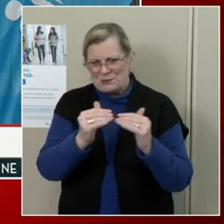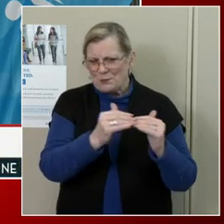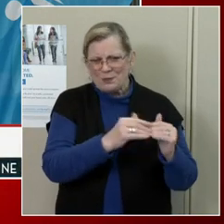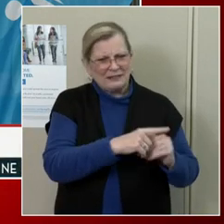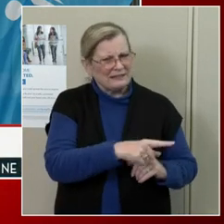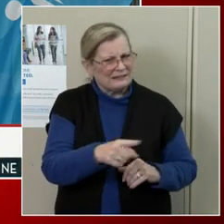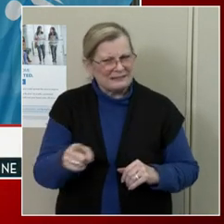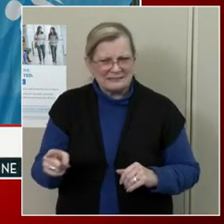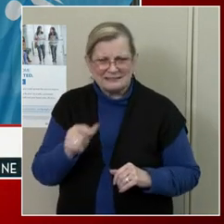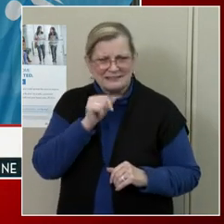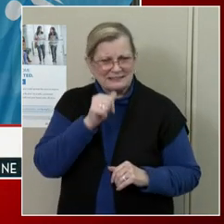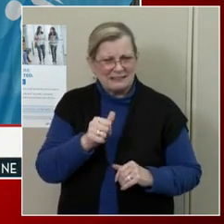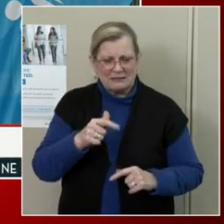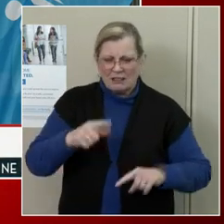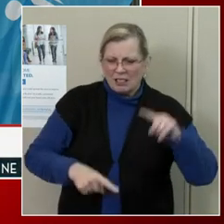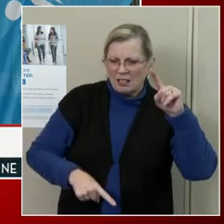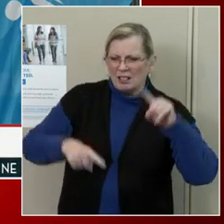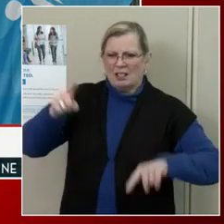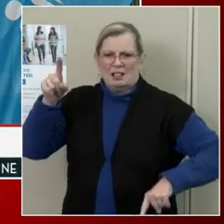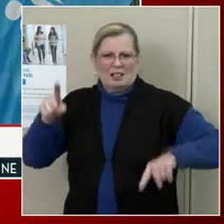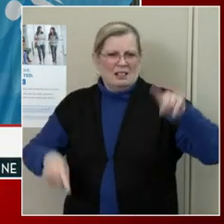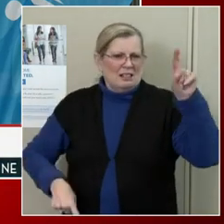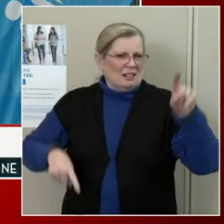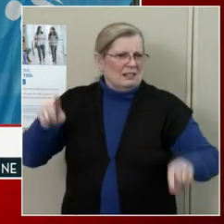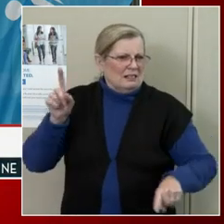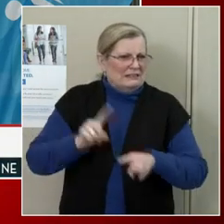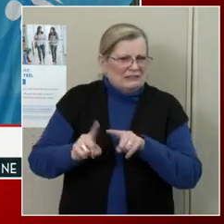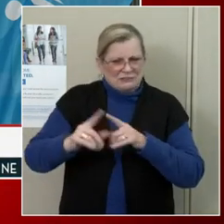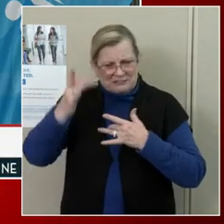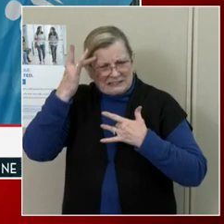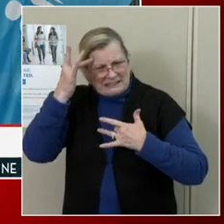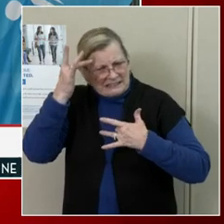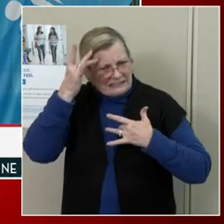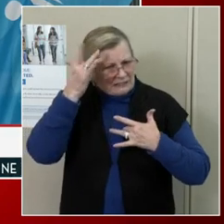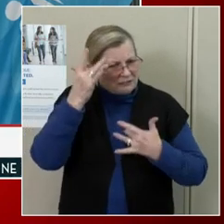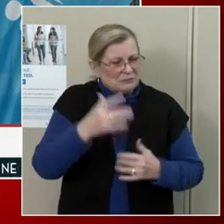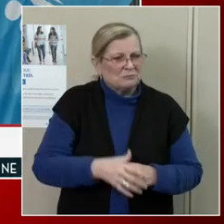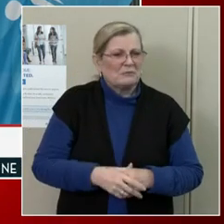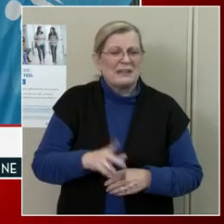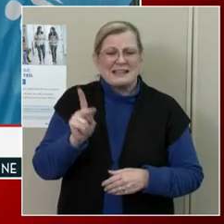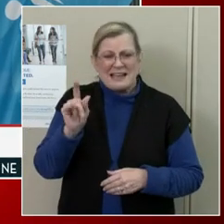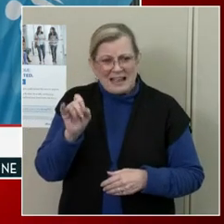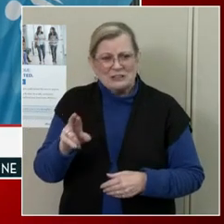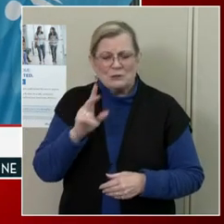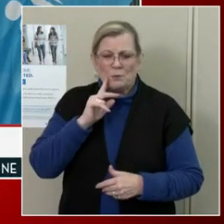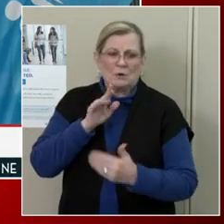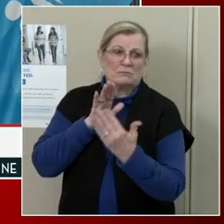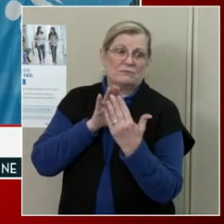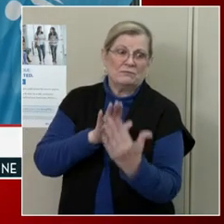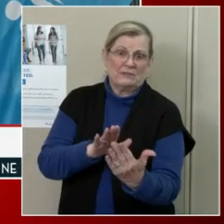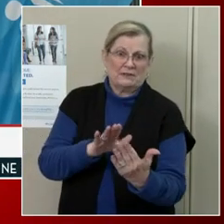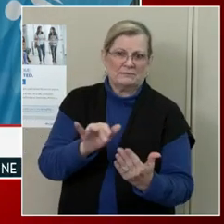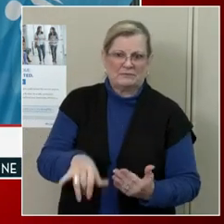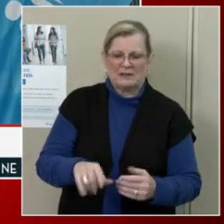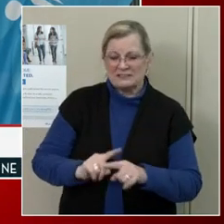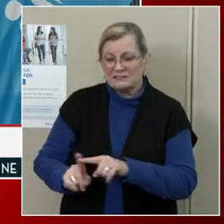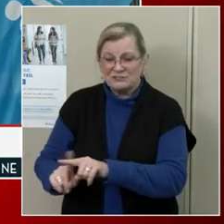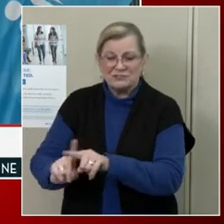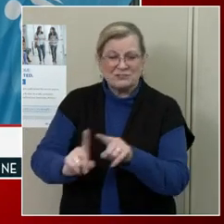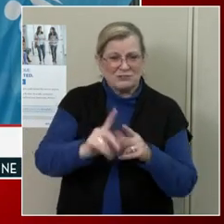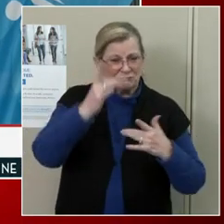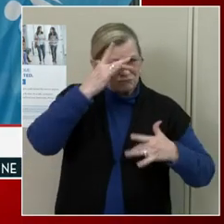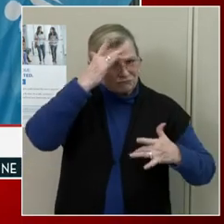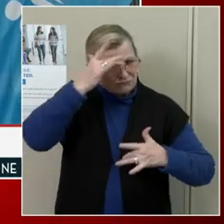Permanente has been, and will be committed to addressing these disparities so that we can all live our lives, we